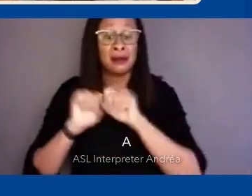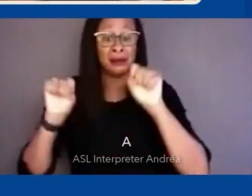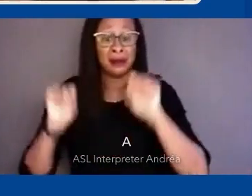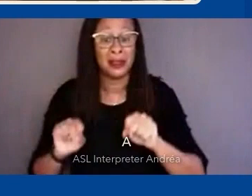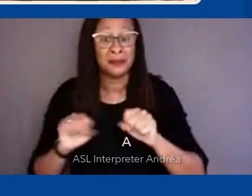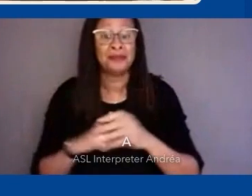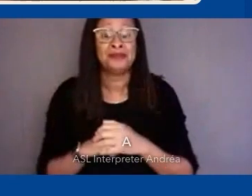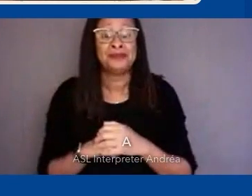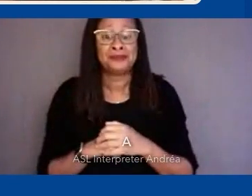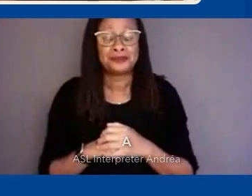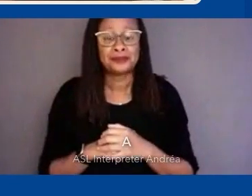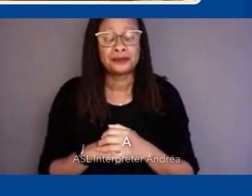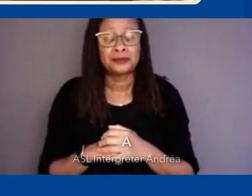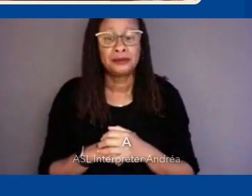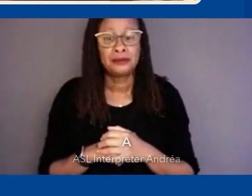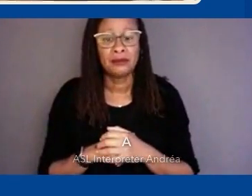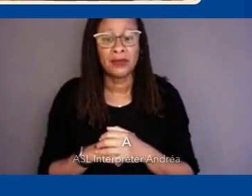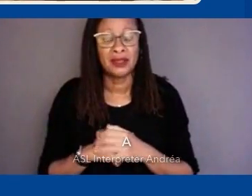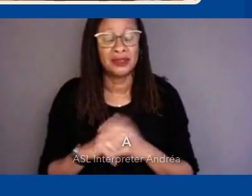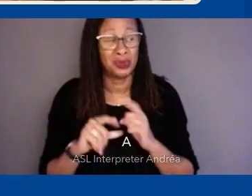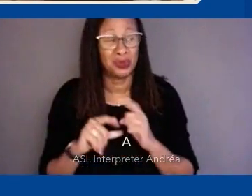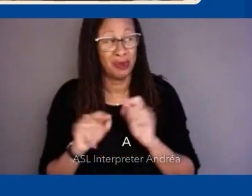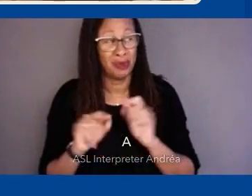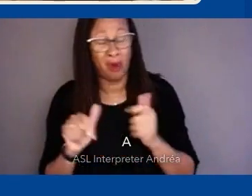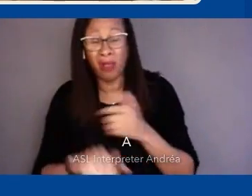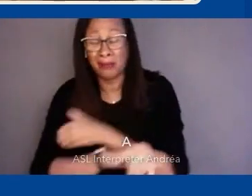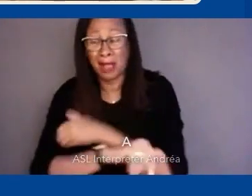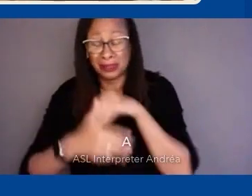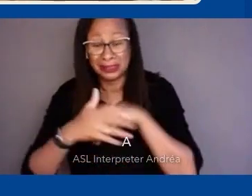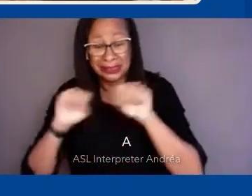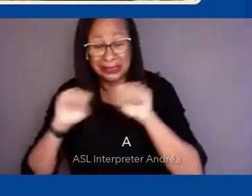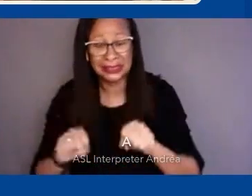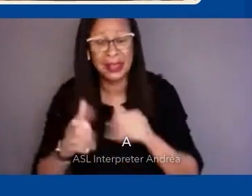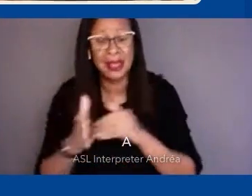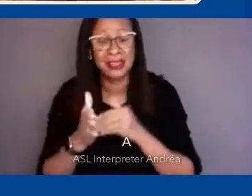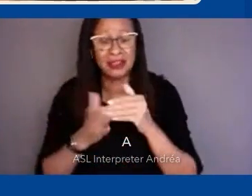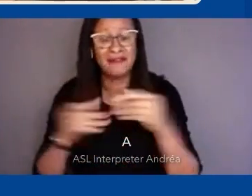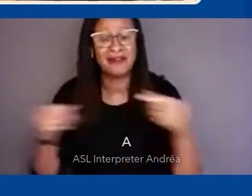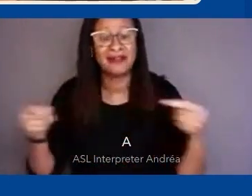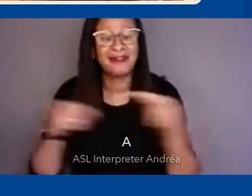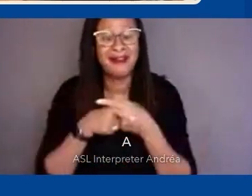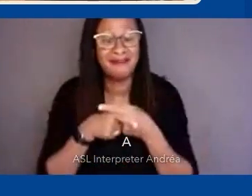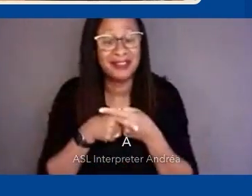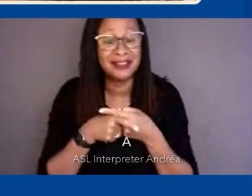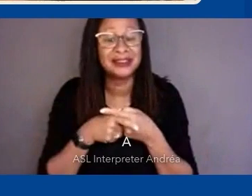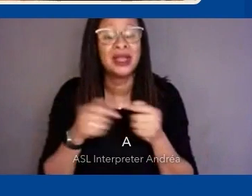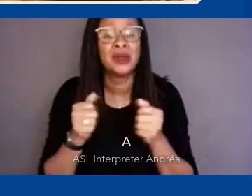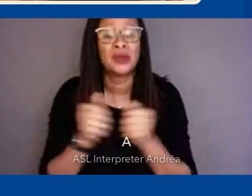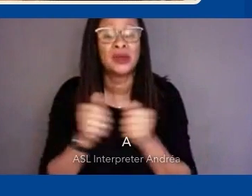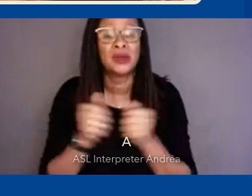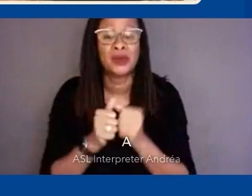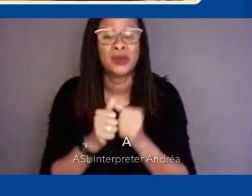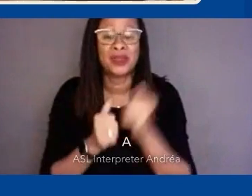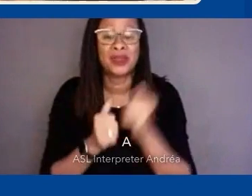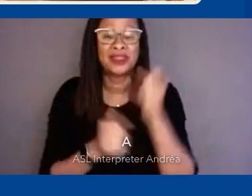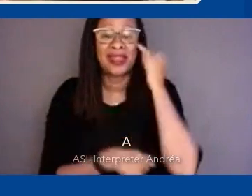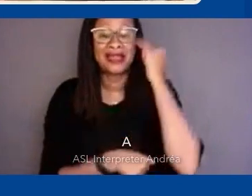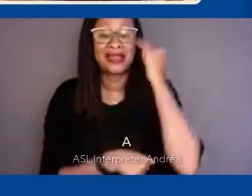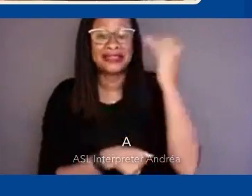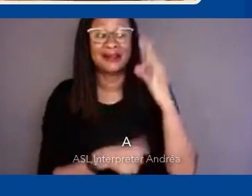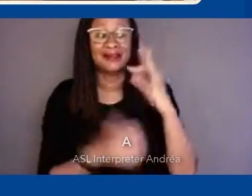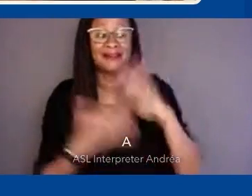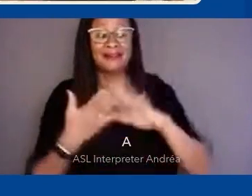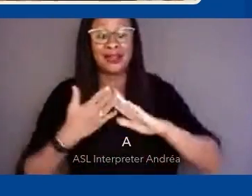the, you know, powers that be is often in conflict with that notion of community. And it